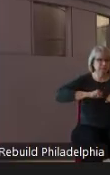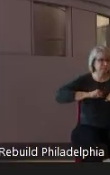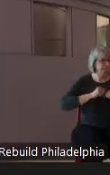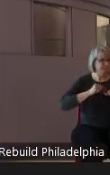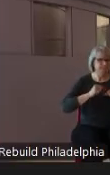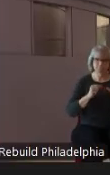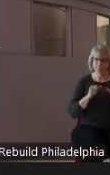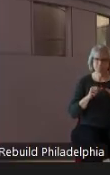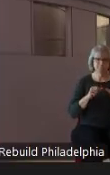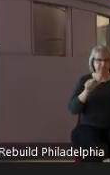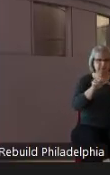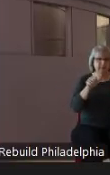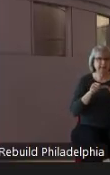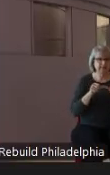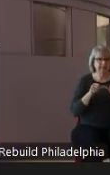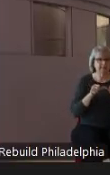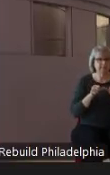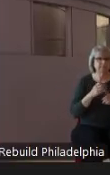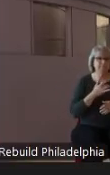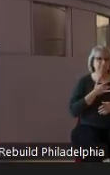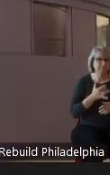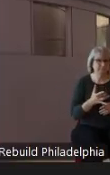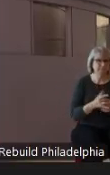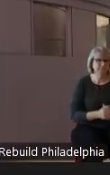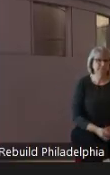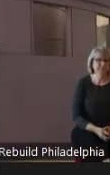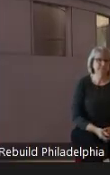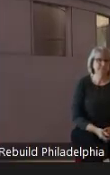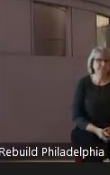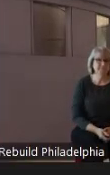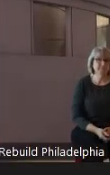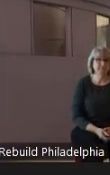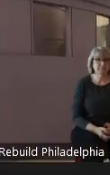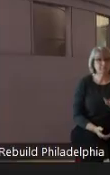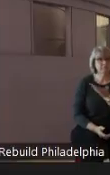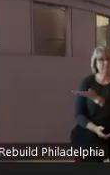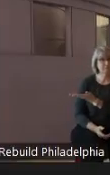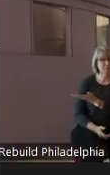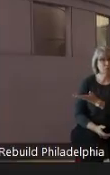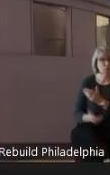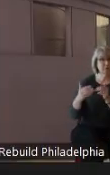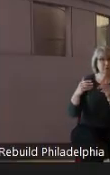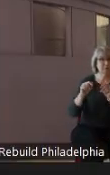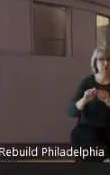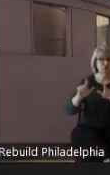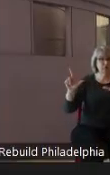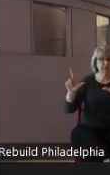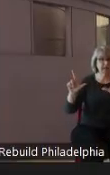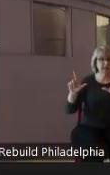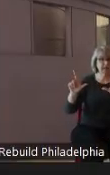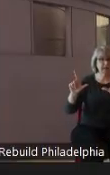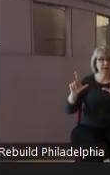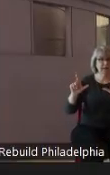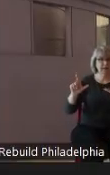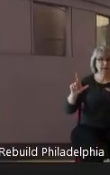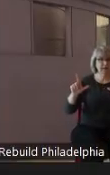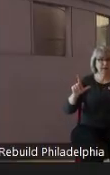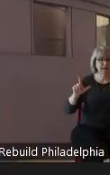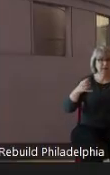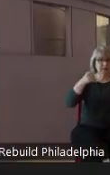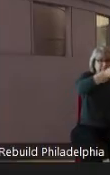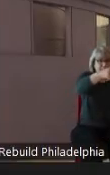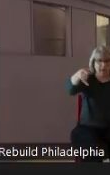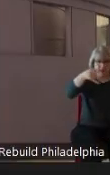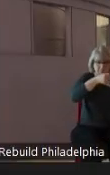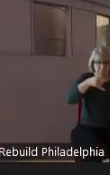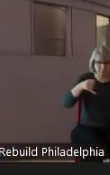the spaces will likely be. What you see here on screen is a plan and a 3D view of the